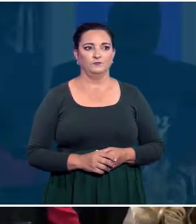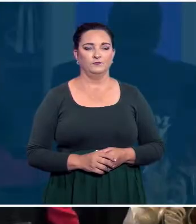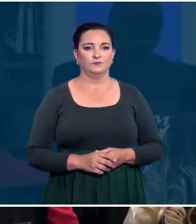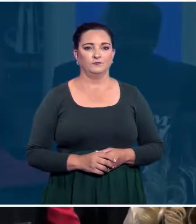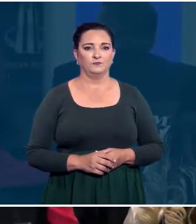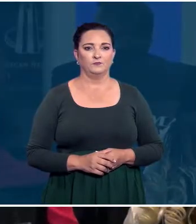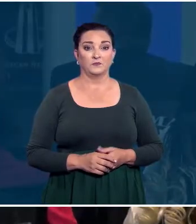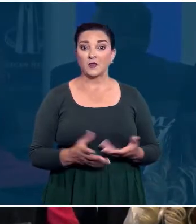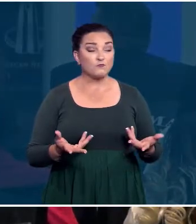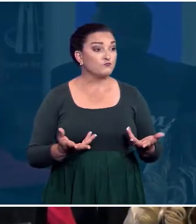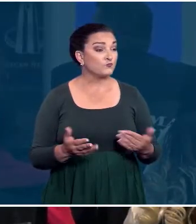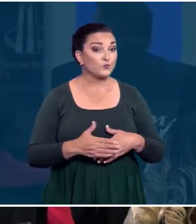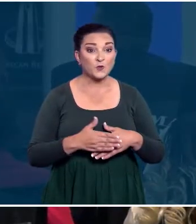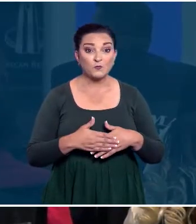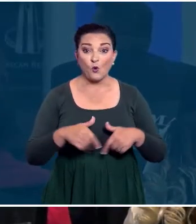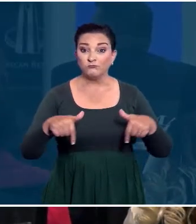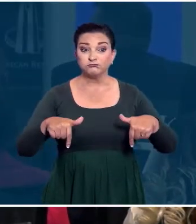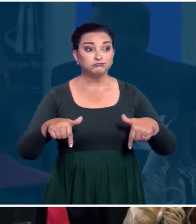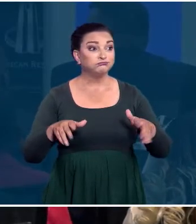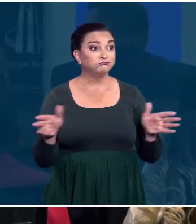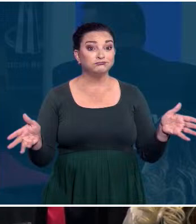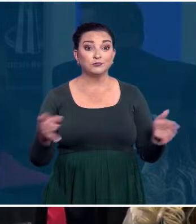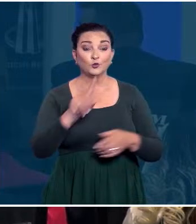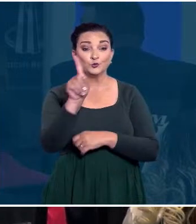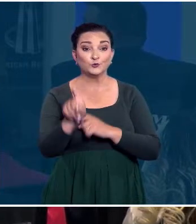Is that it? No more questions in the room?